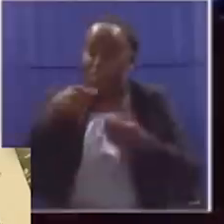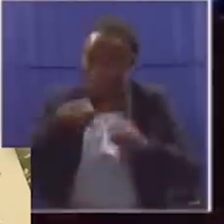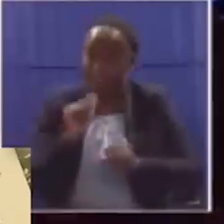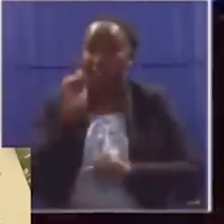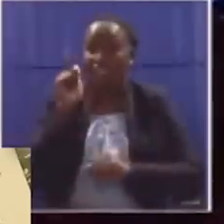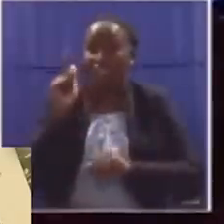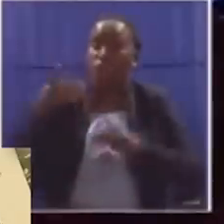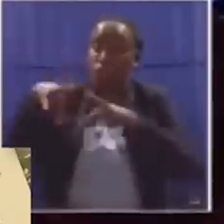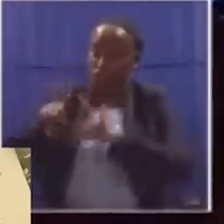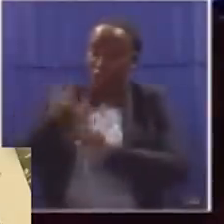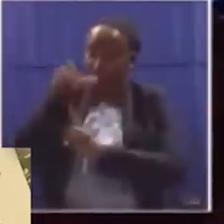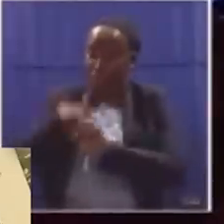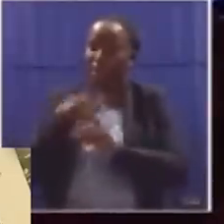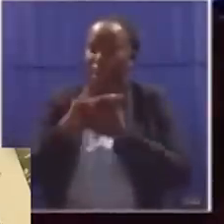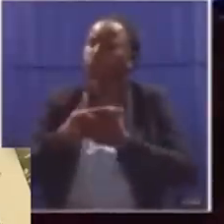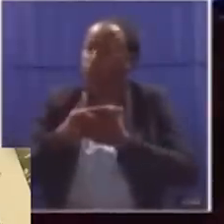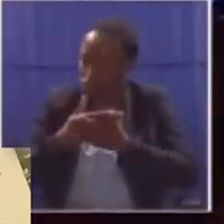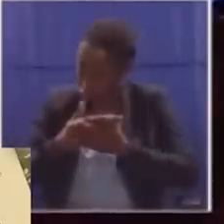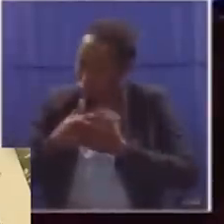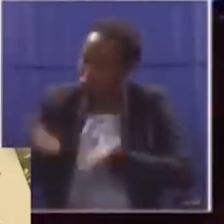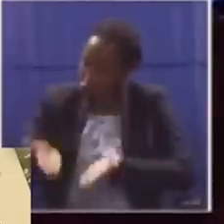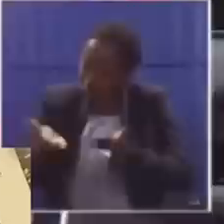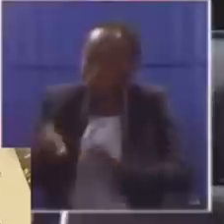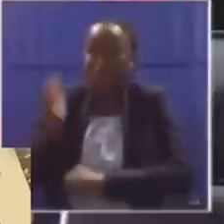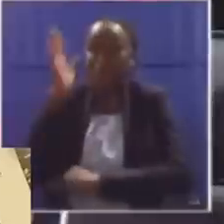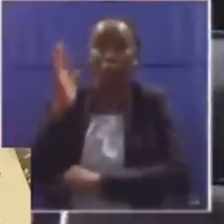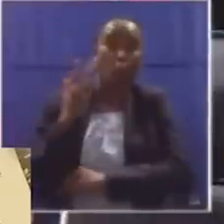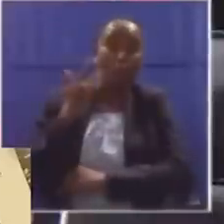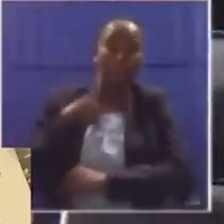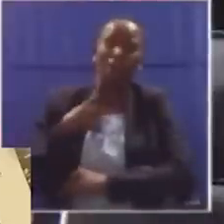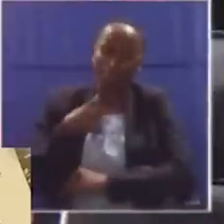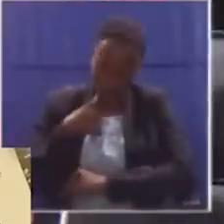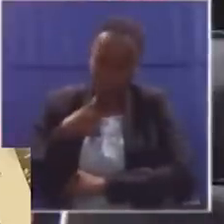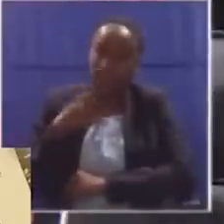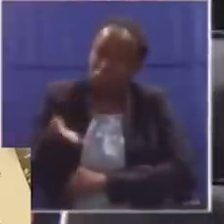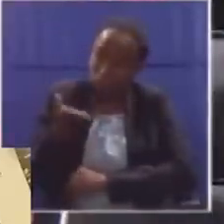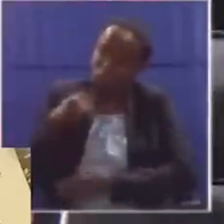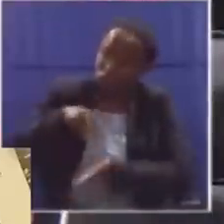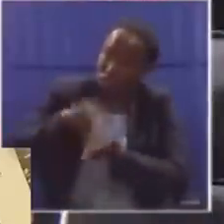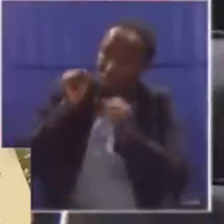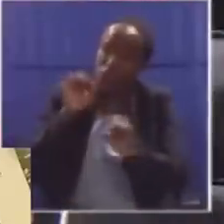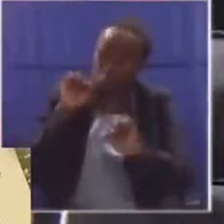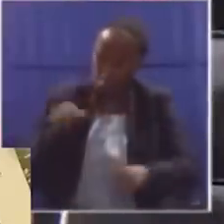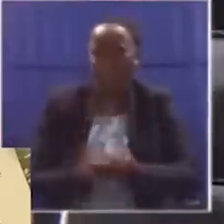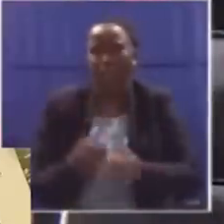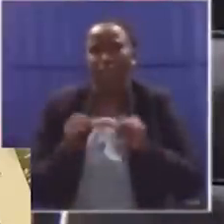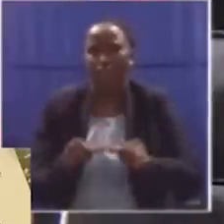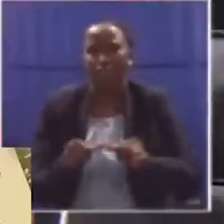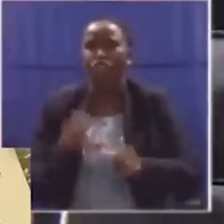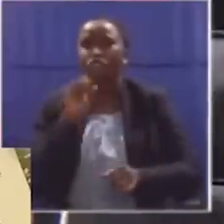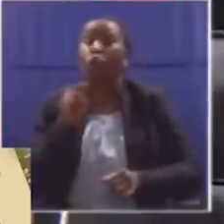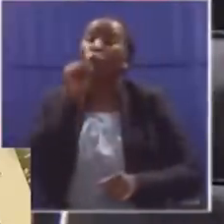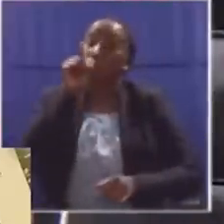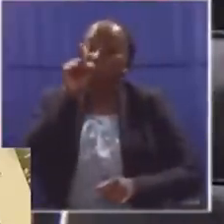will give you recognition and after give you an opportunity to speak, right? So you